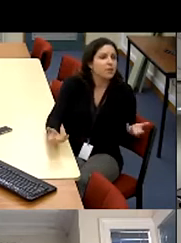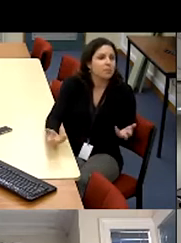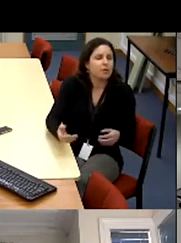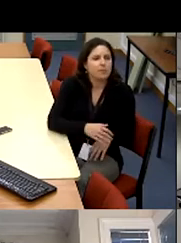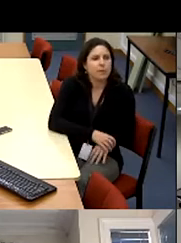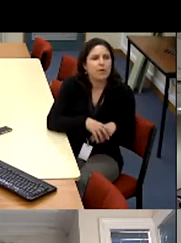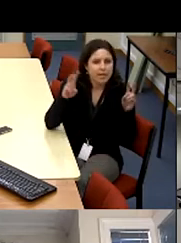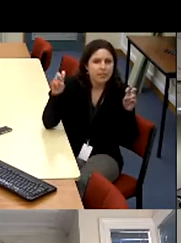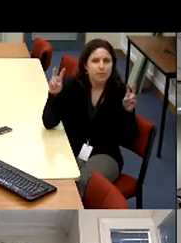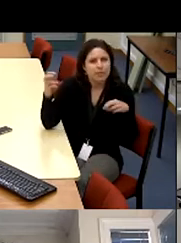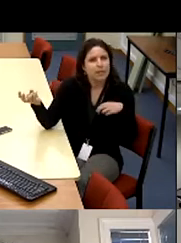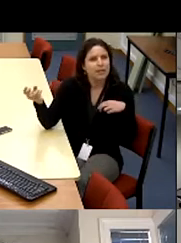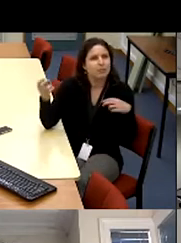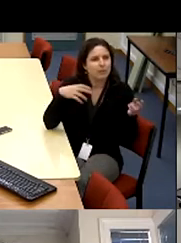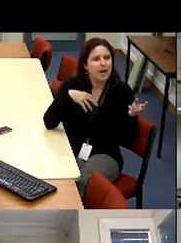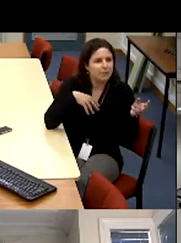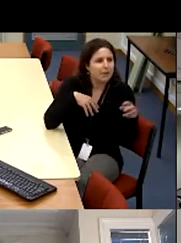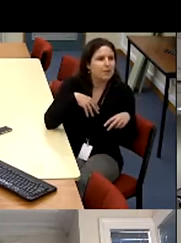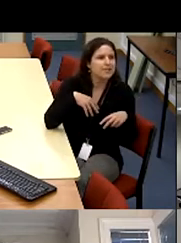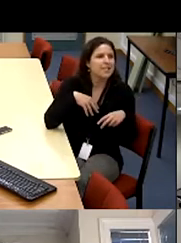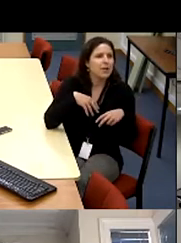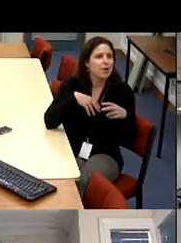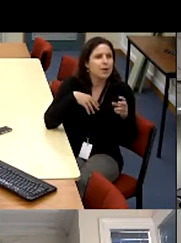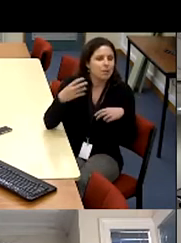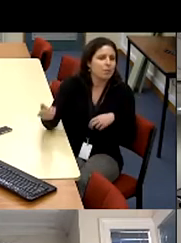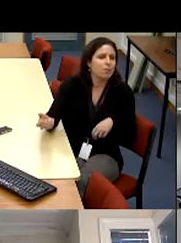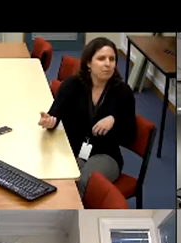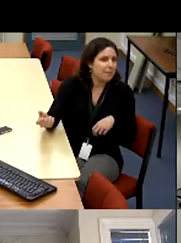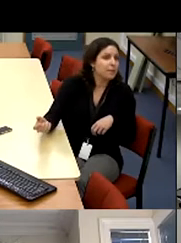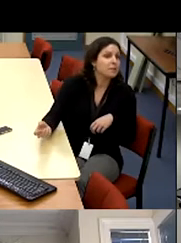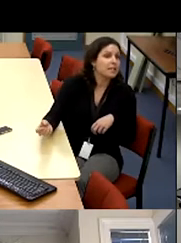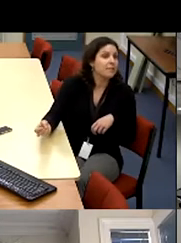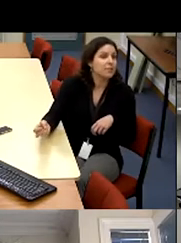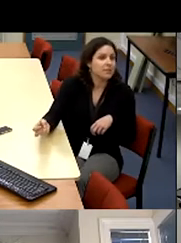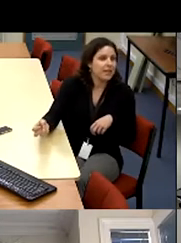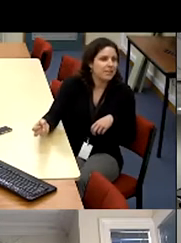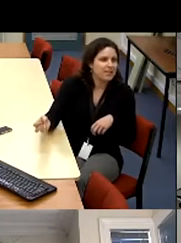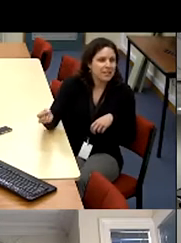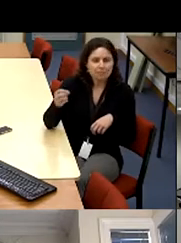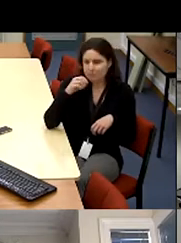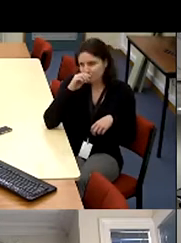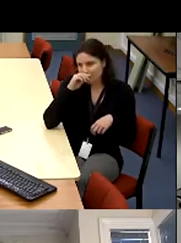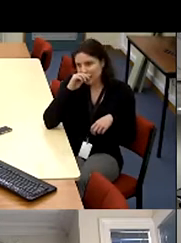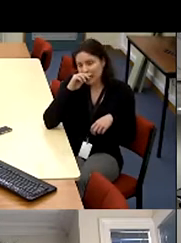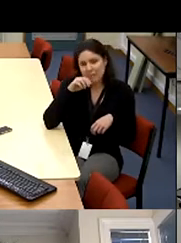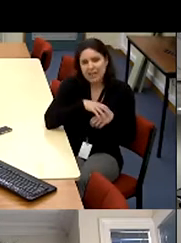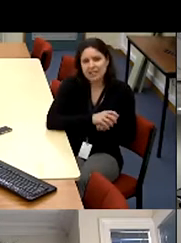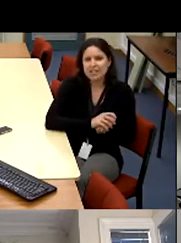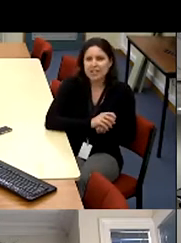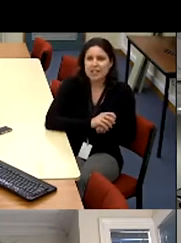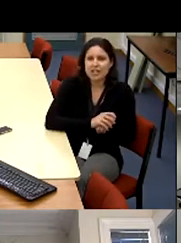is part of the problem as well, experts speaking on behalf of others who are more than capable of speaking for themselves.